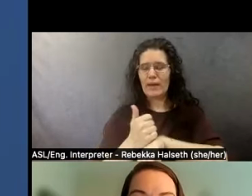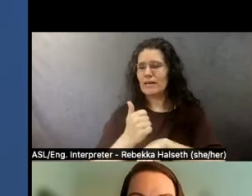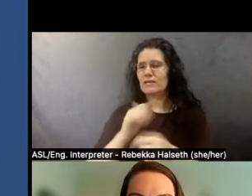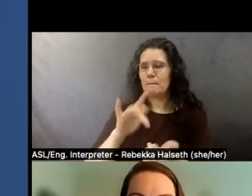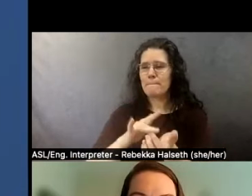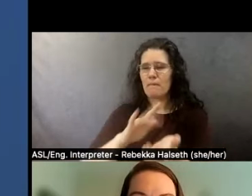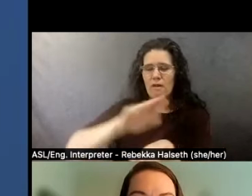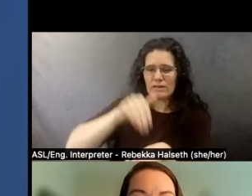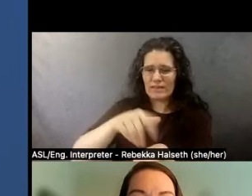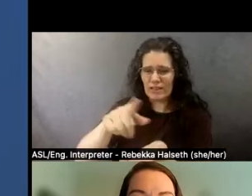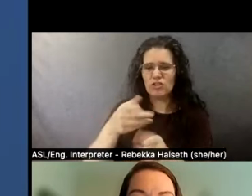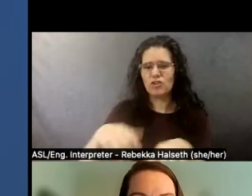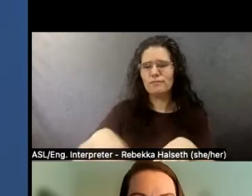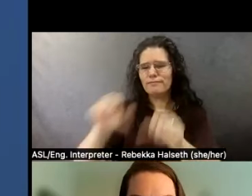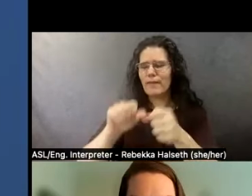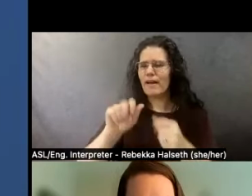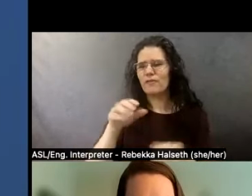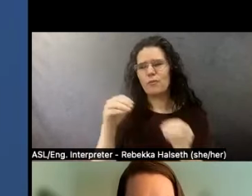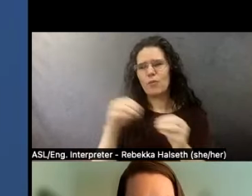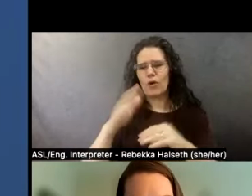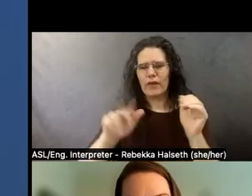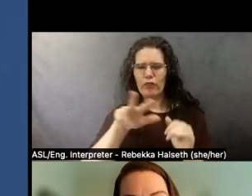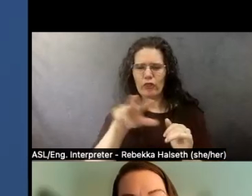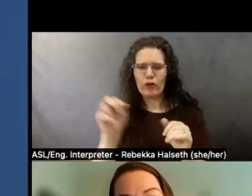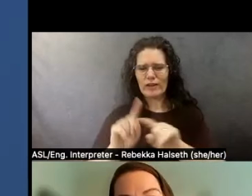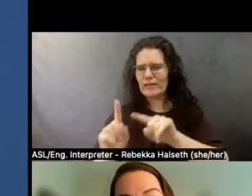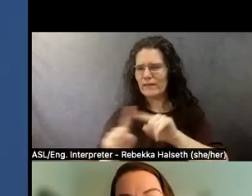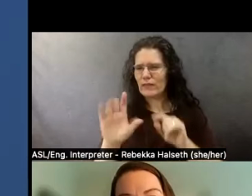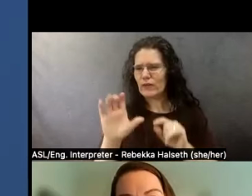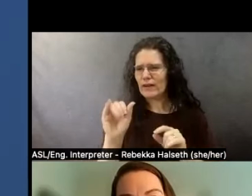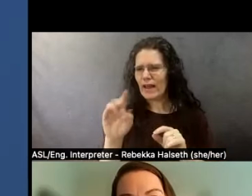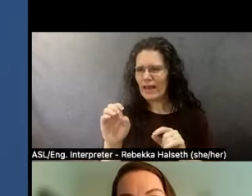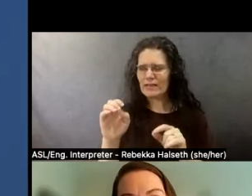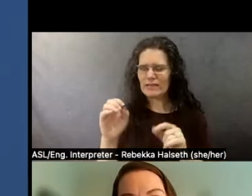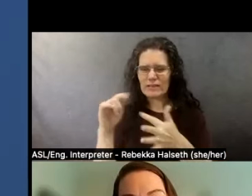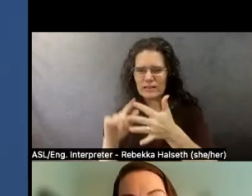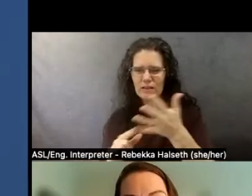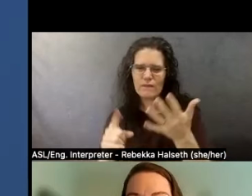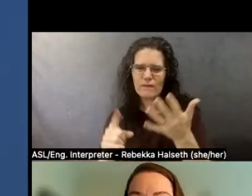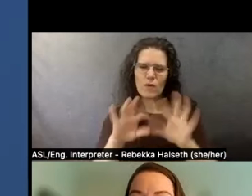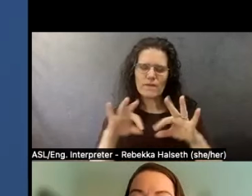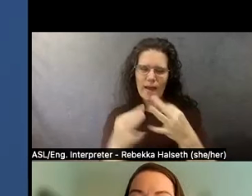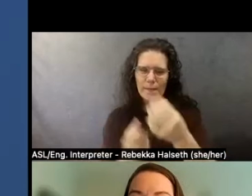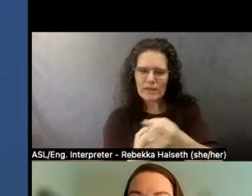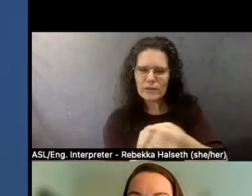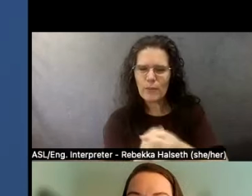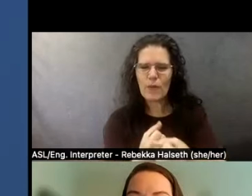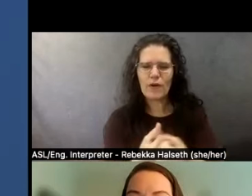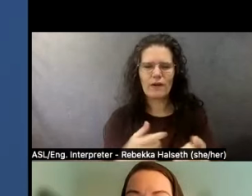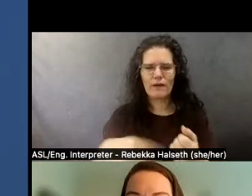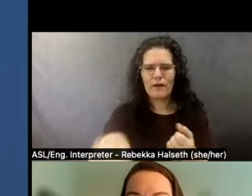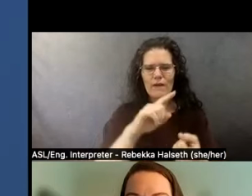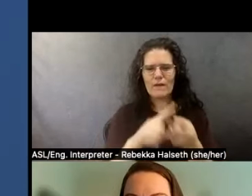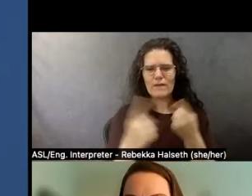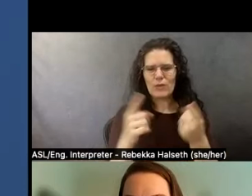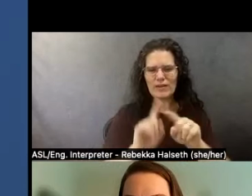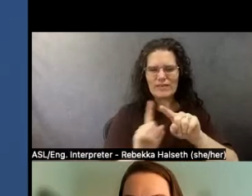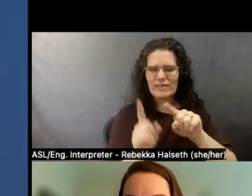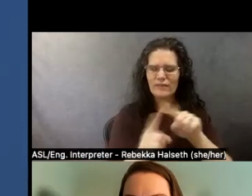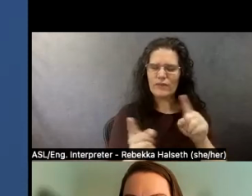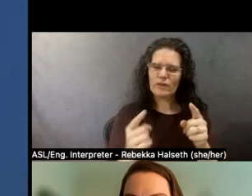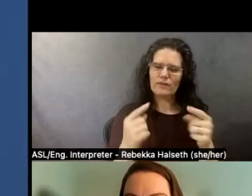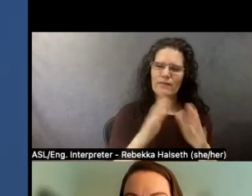clients primarily in the areas of special education, housing conditions, public benefits, and access to